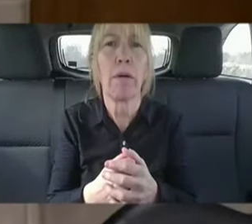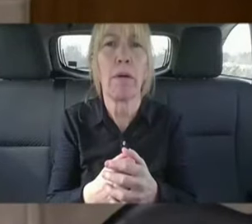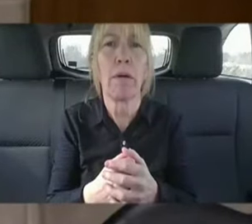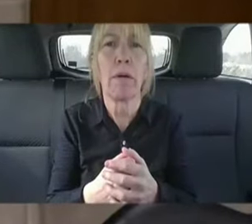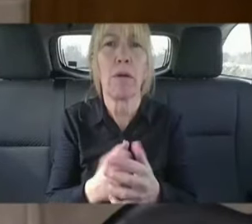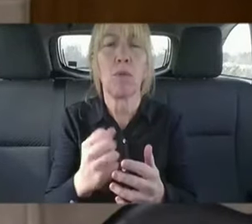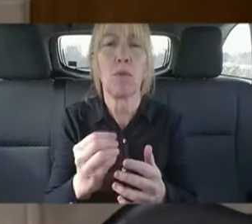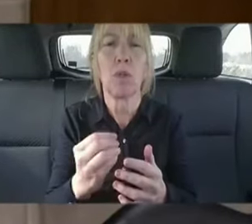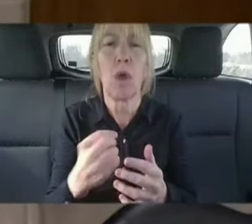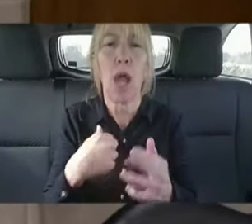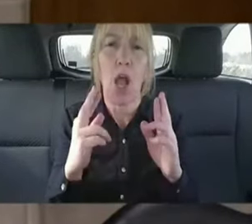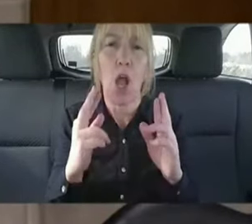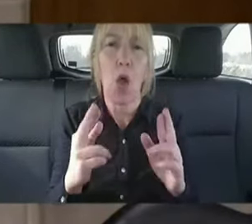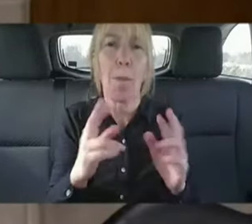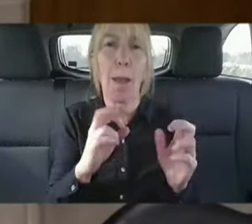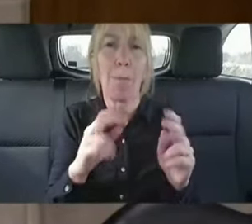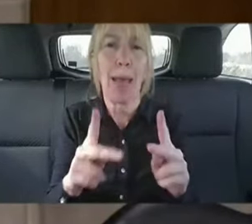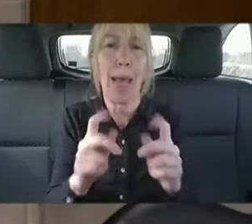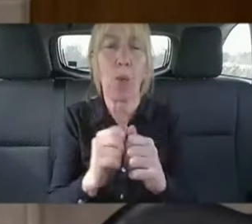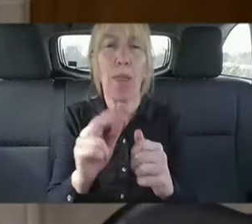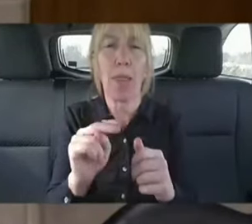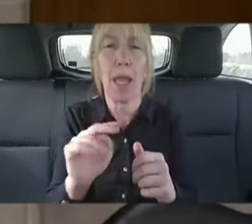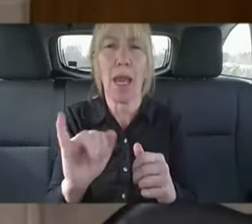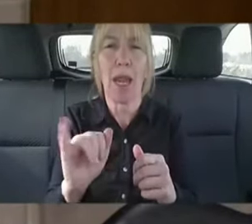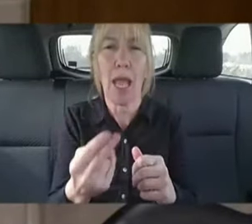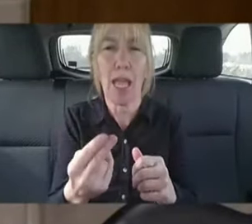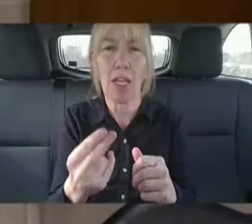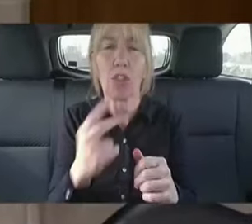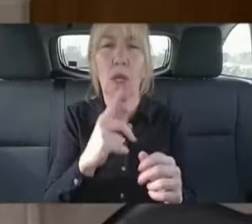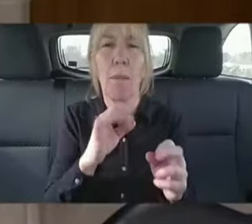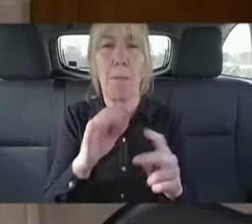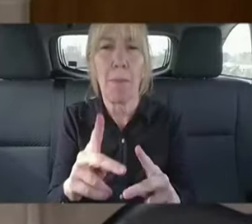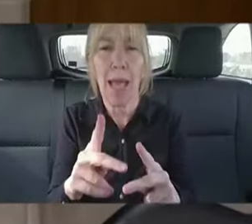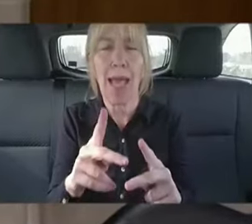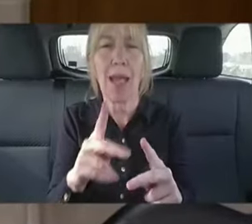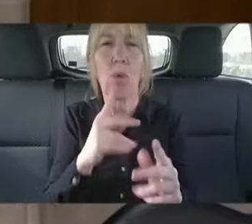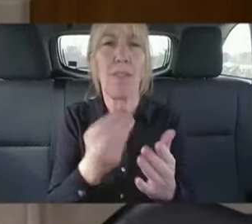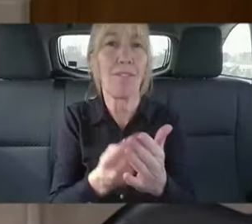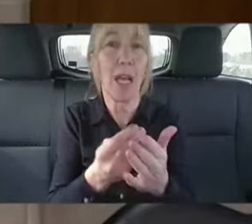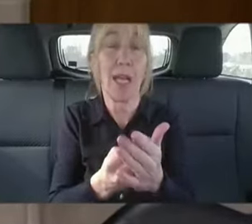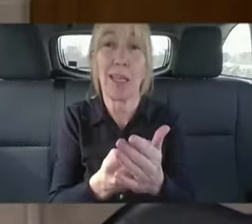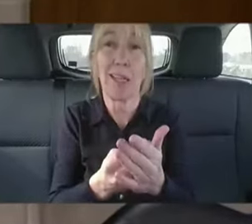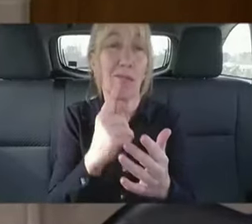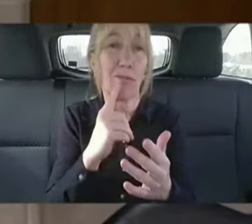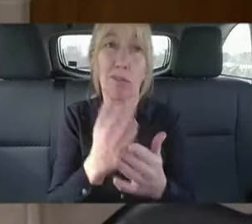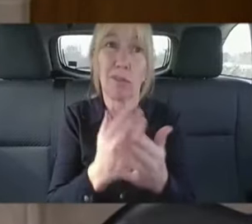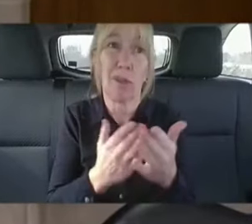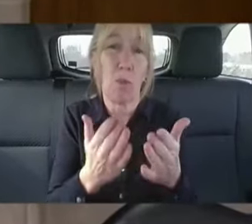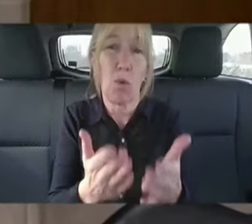So I hope we come back with NIH. We talked about funding BARDA somehow, some way. You know, at its core,